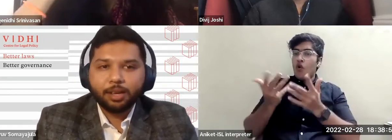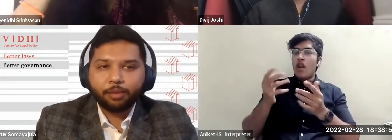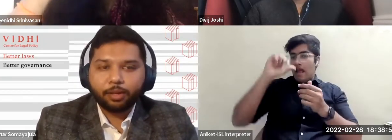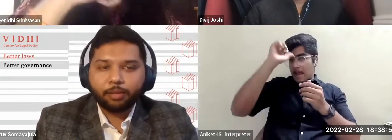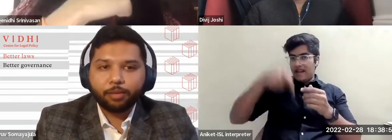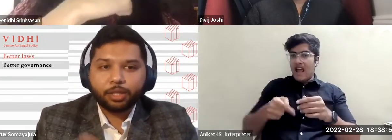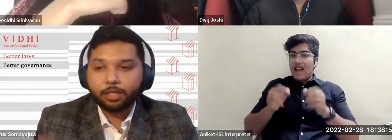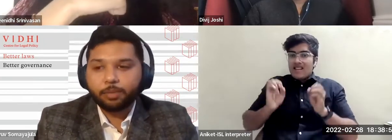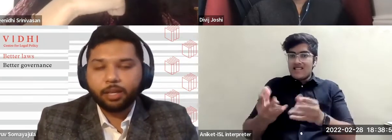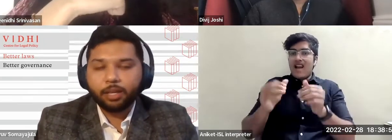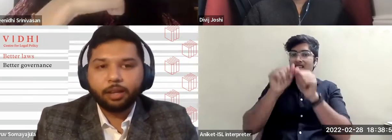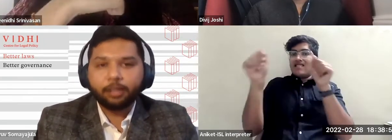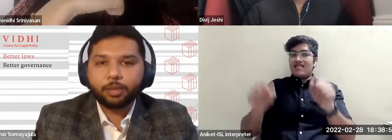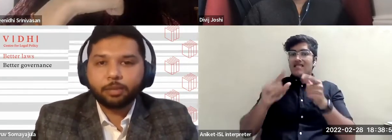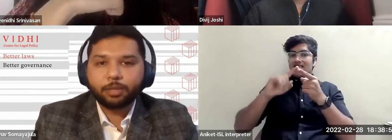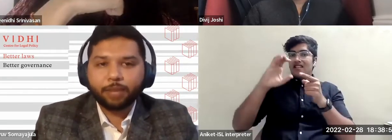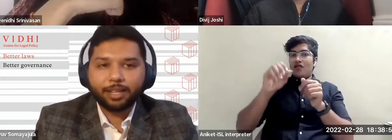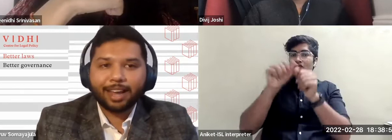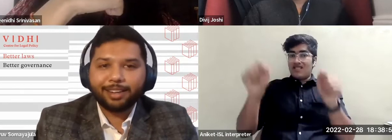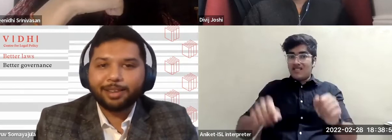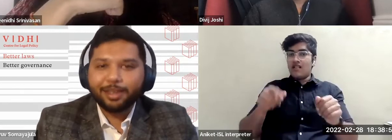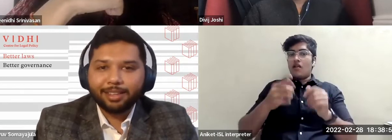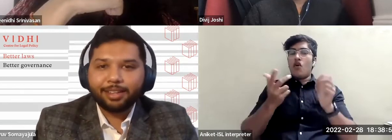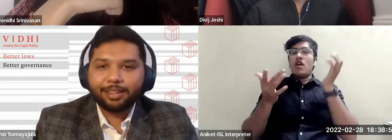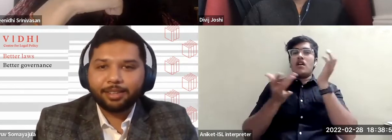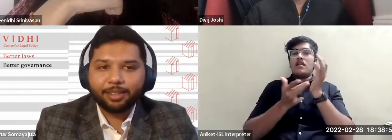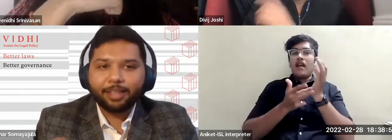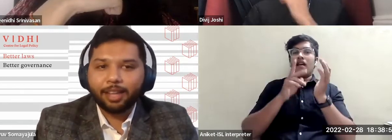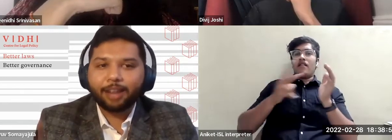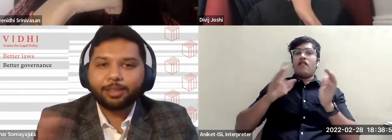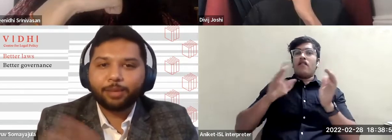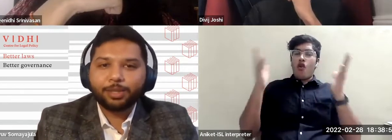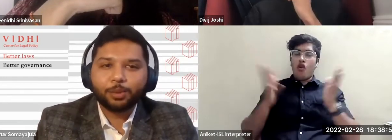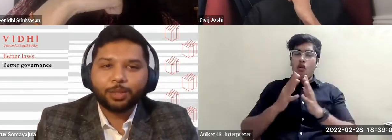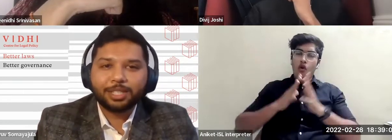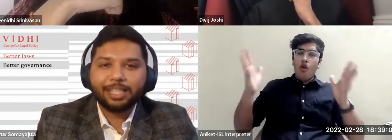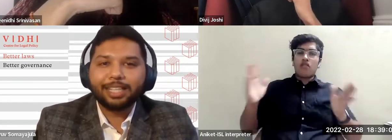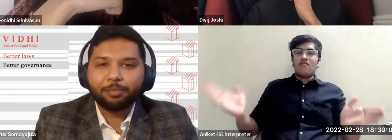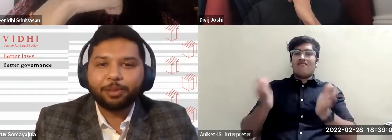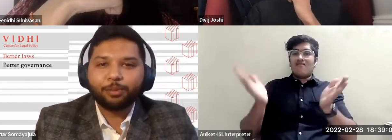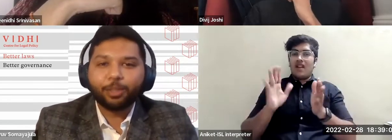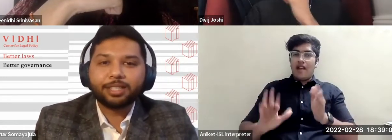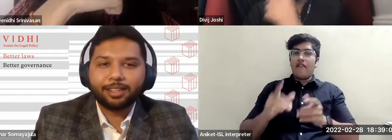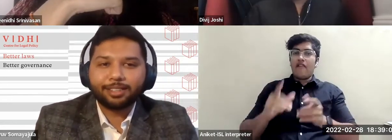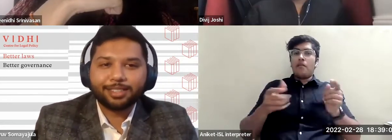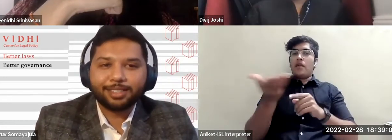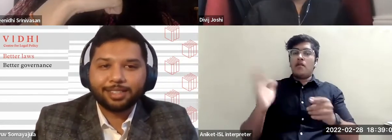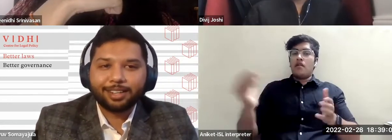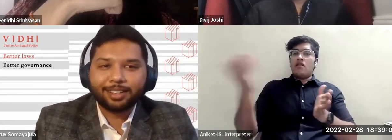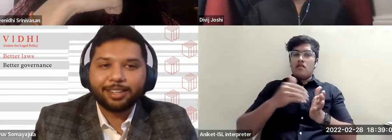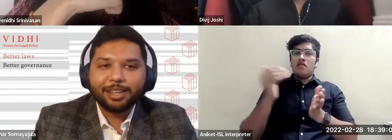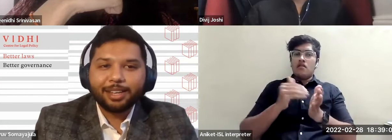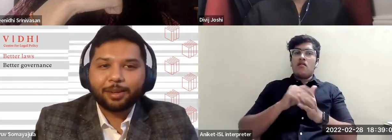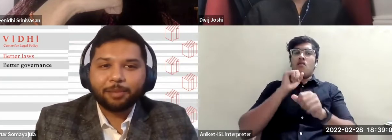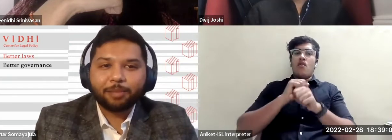is being encouraged very much by tech, and they are the ones who constantly keep voicing their concerns